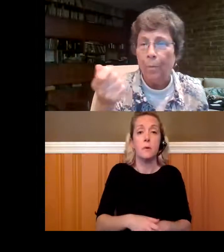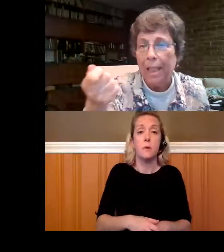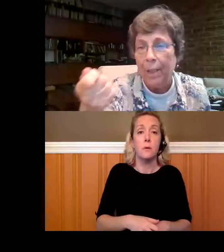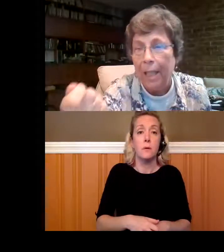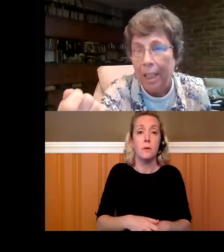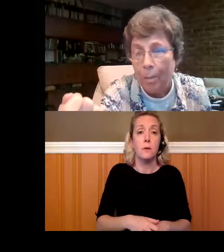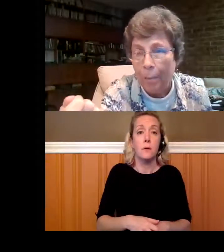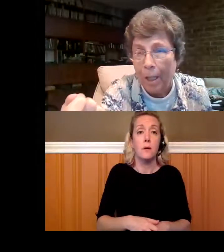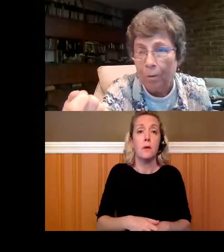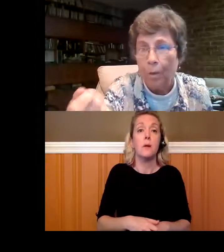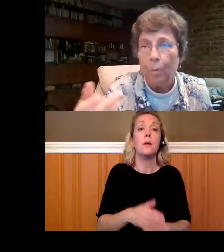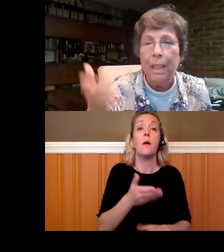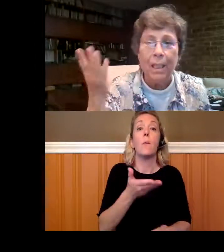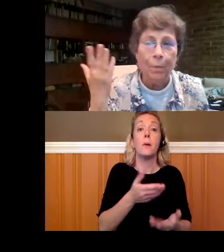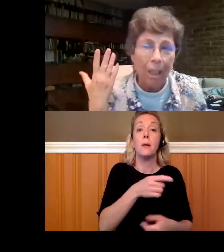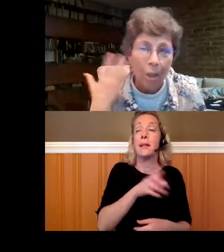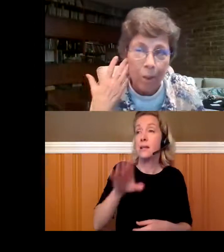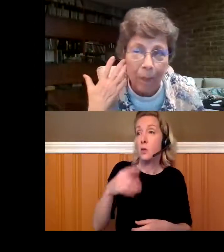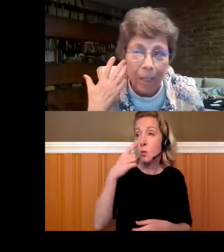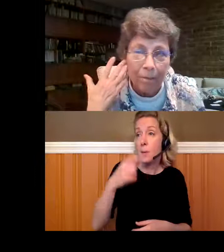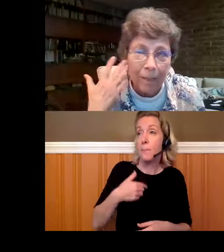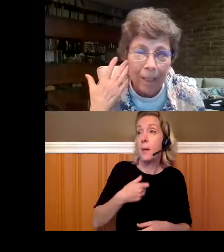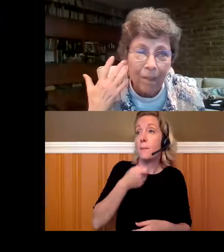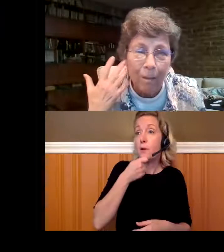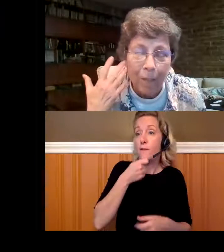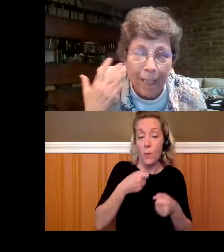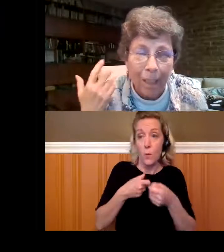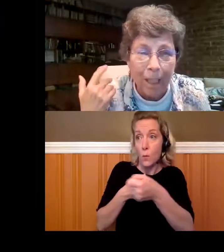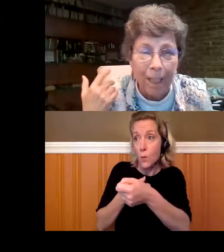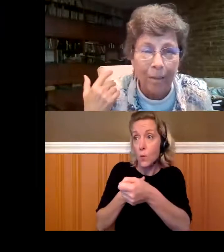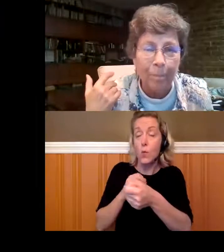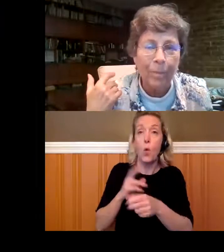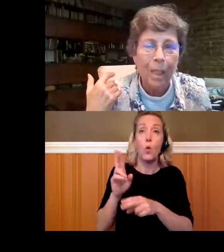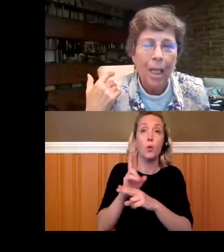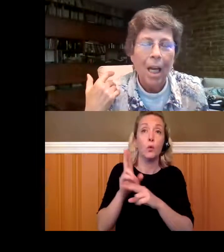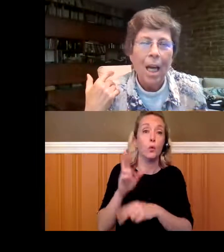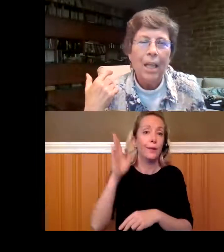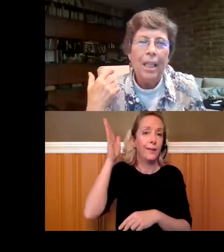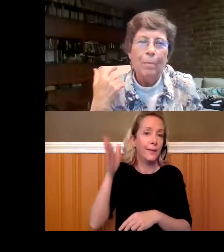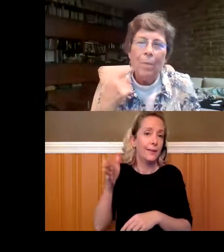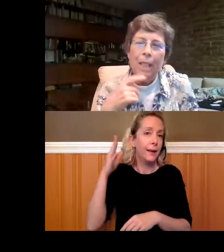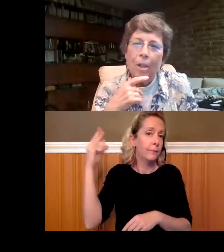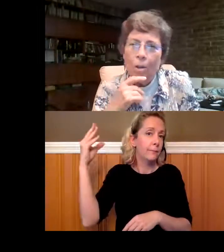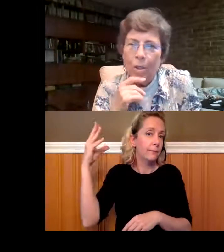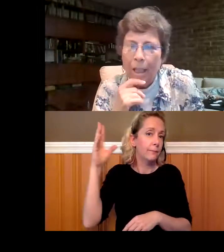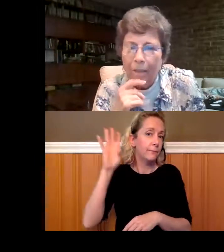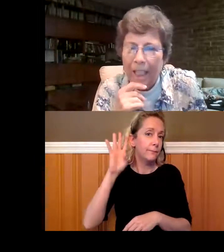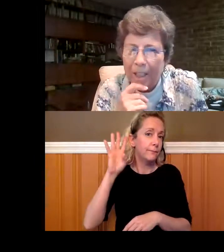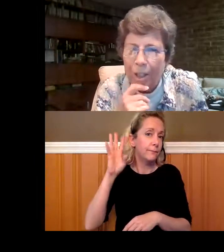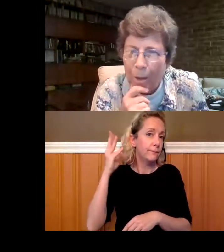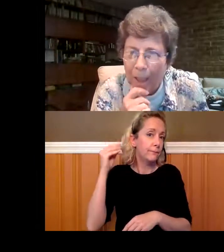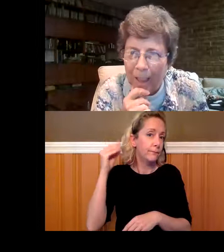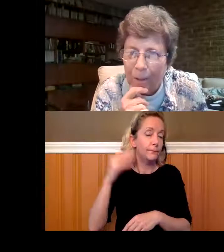into my microphone, please speak close to my left or right ear, etc. The public can also give a yes-no